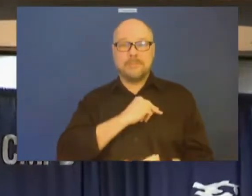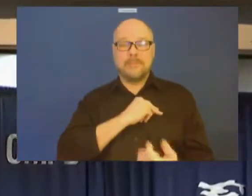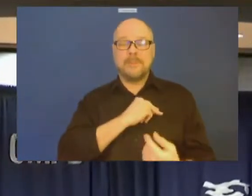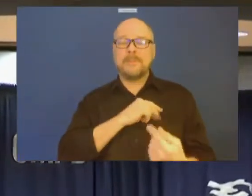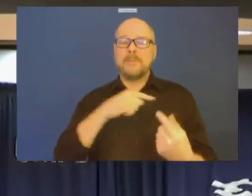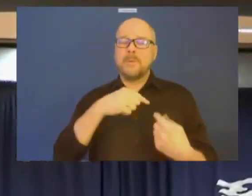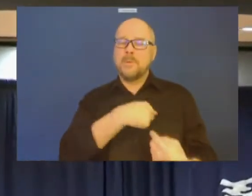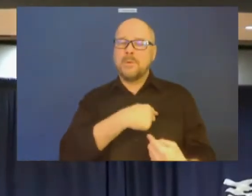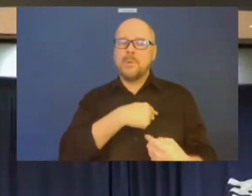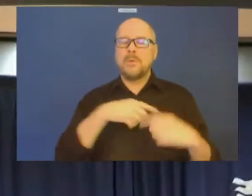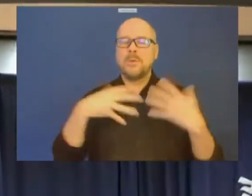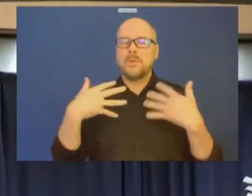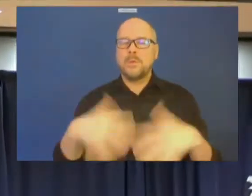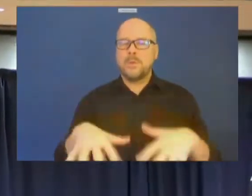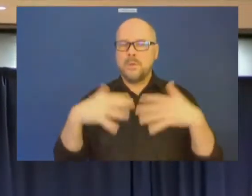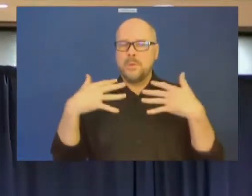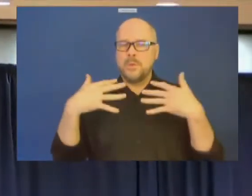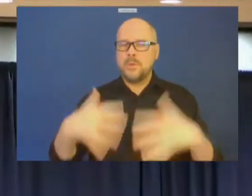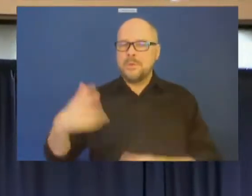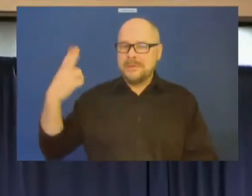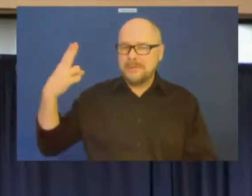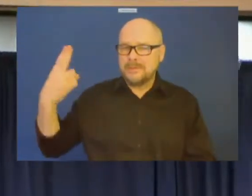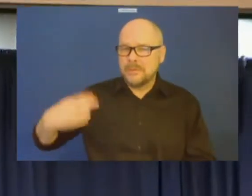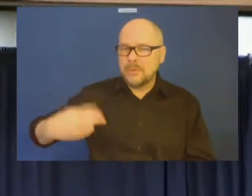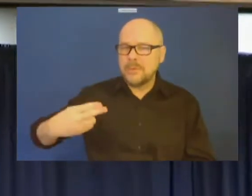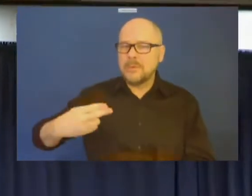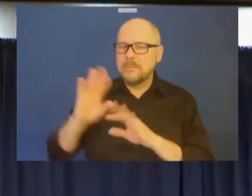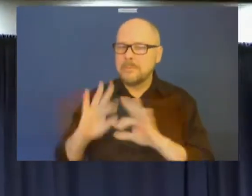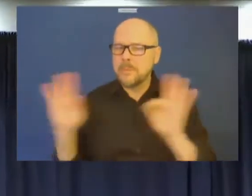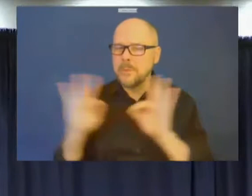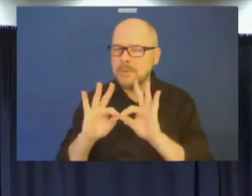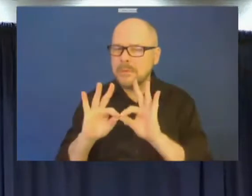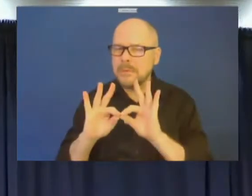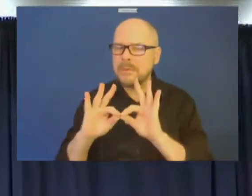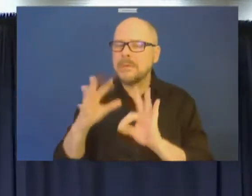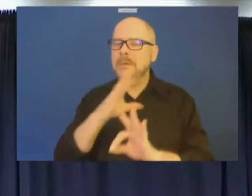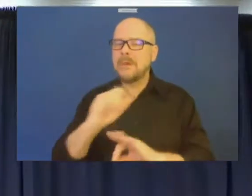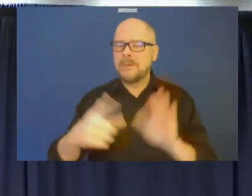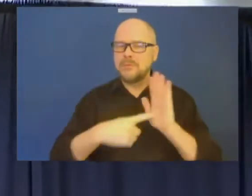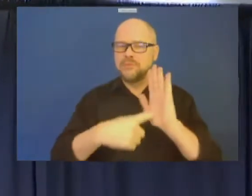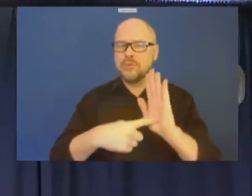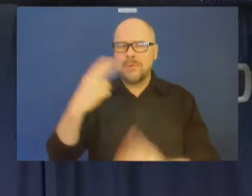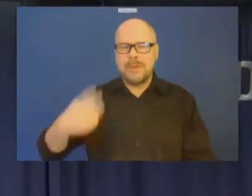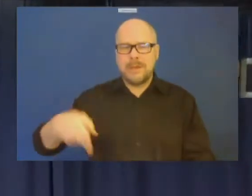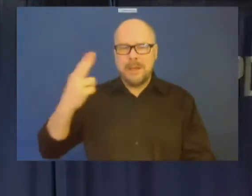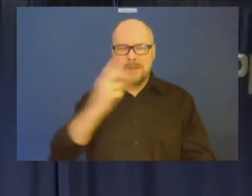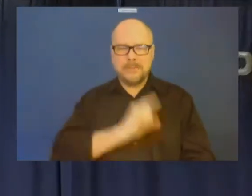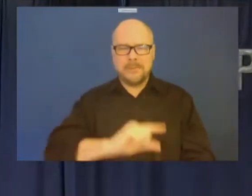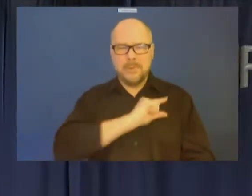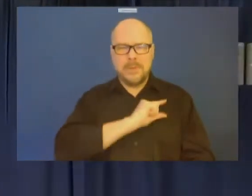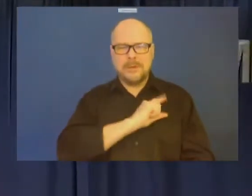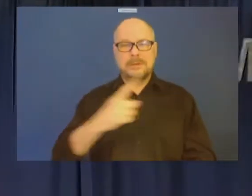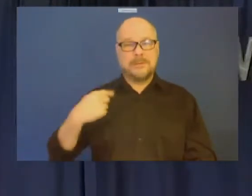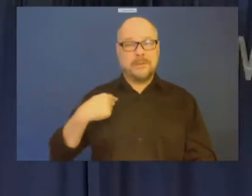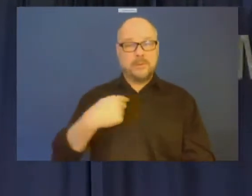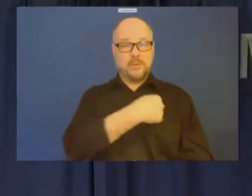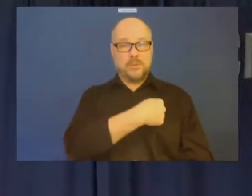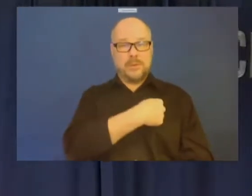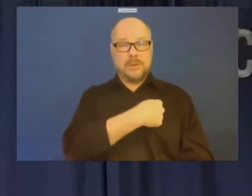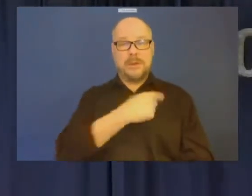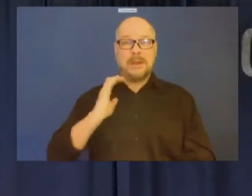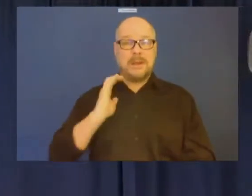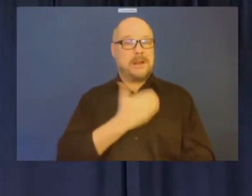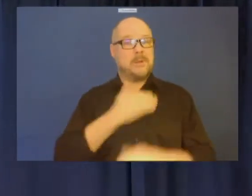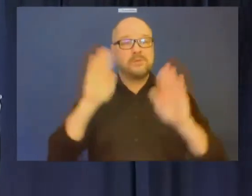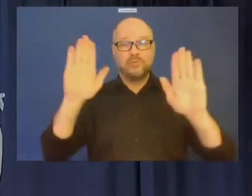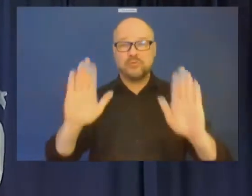amount of historical significance and stands for the highest qualities that we and our great city